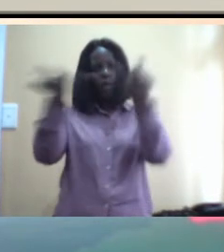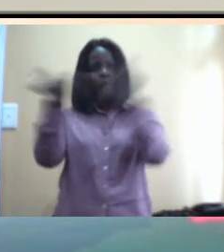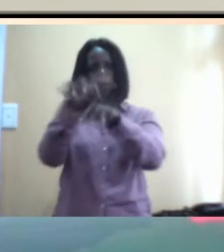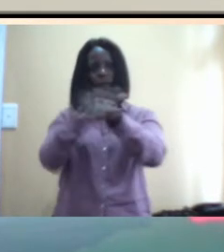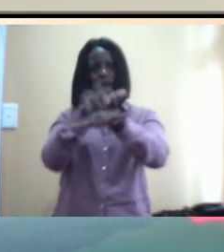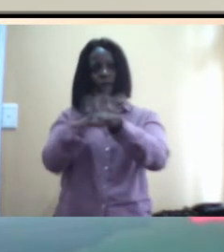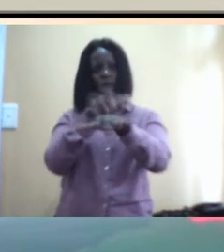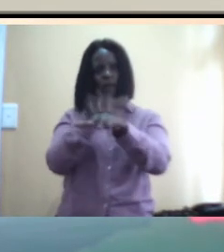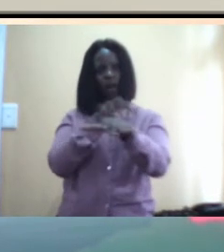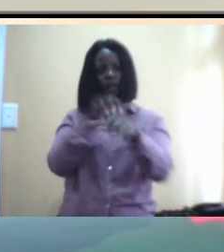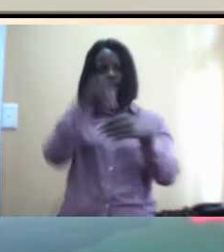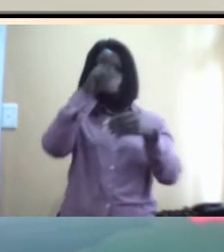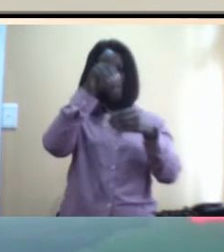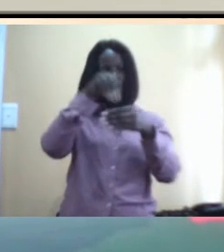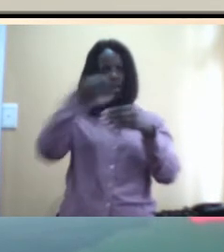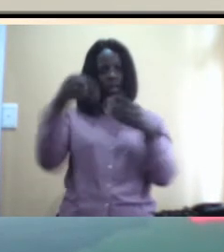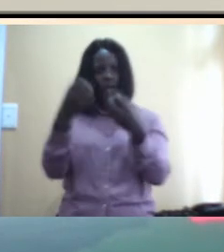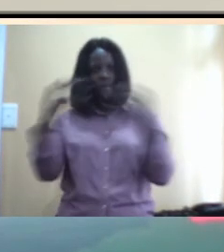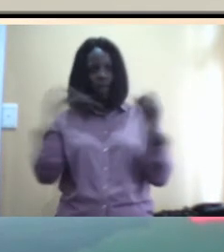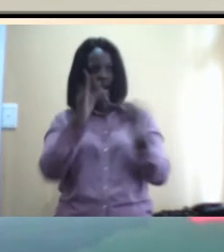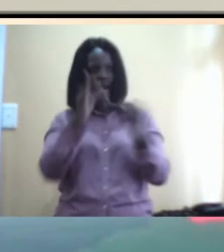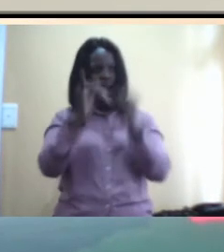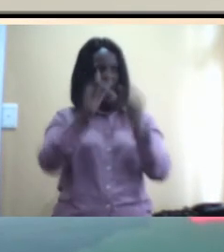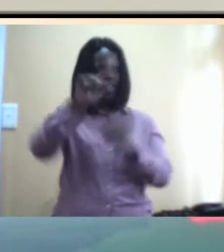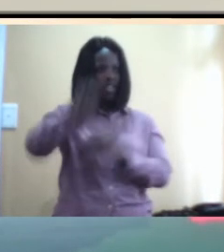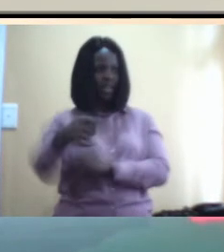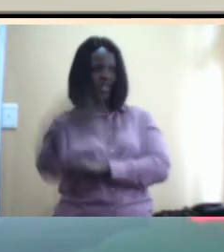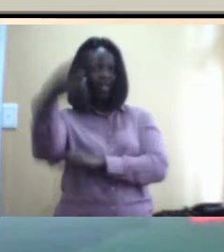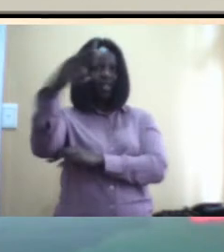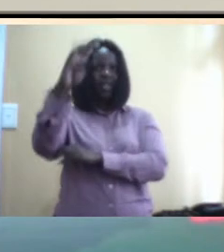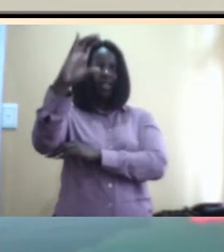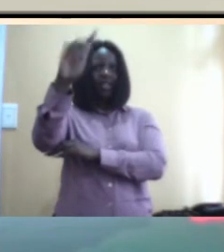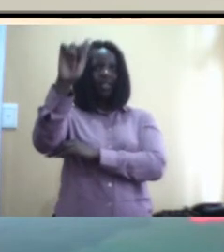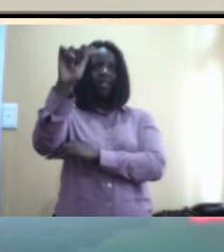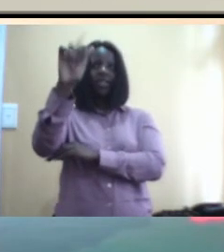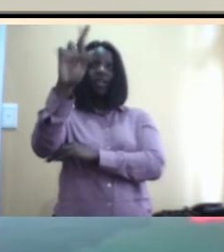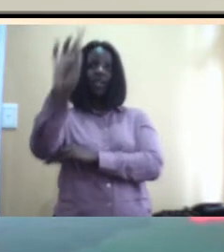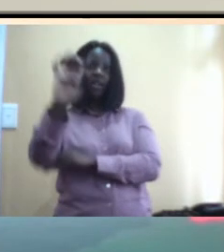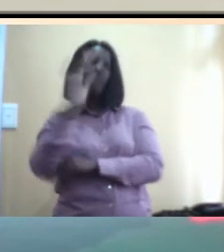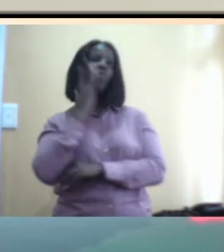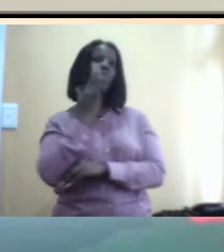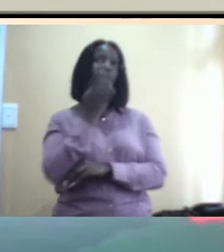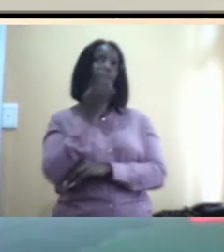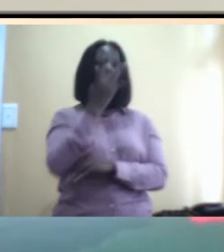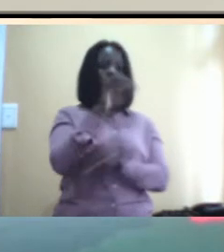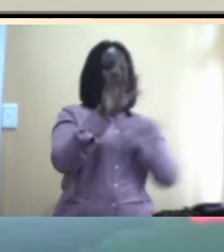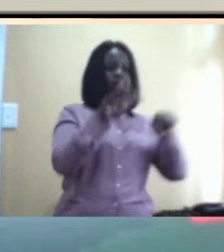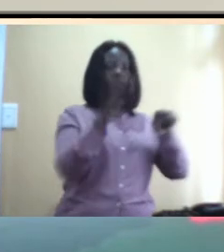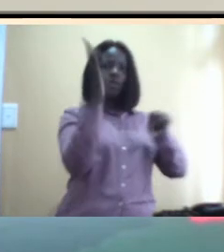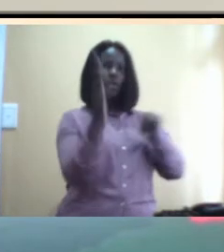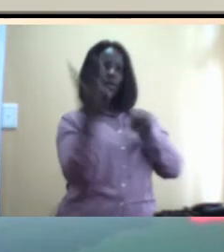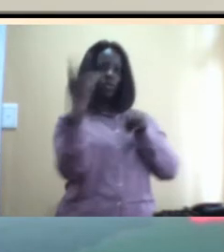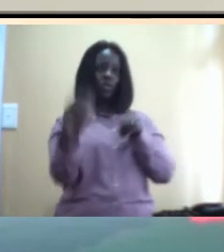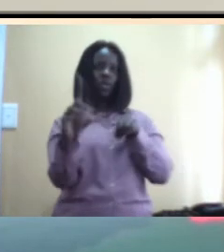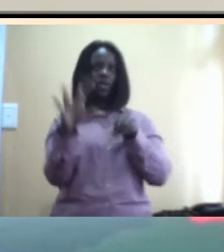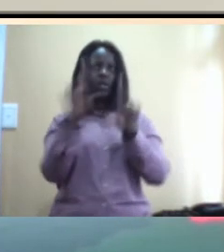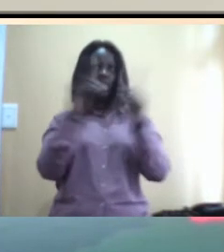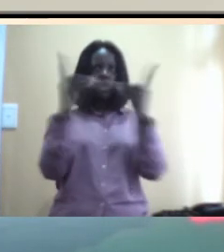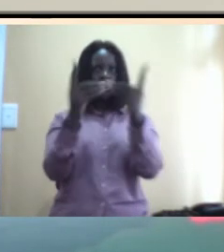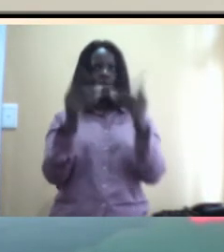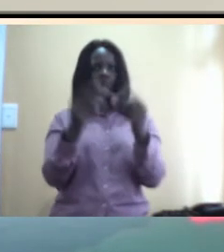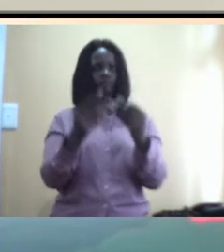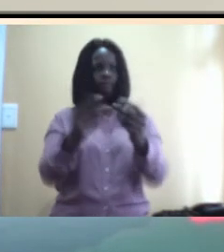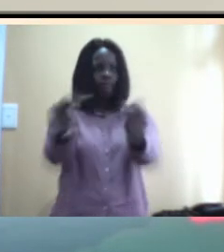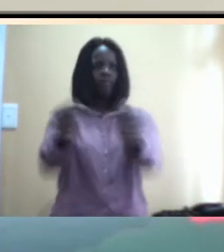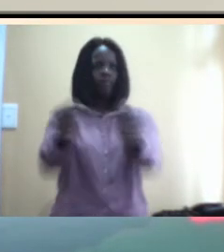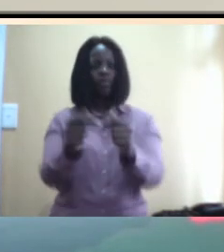plant over 11,000 hectares in the financial year 2019-2020. Department will